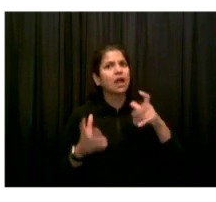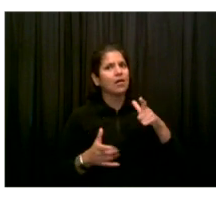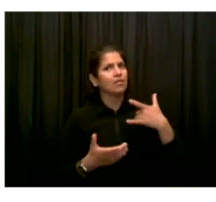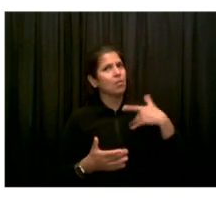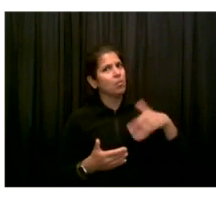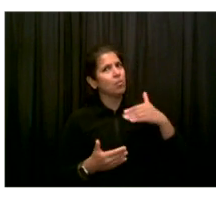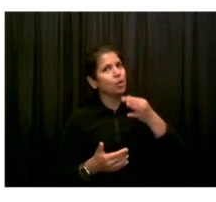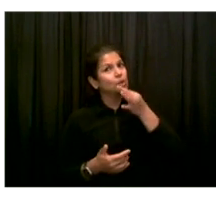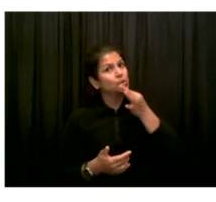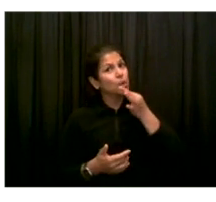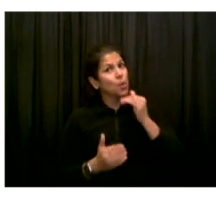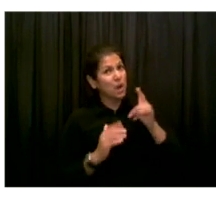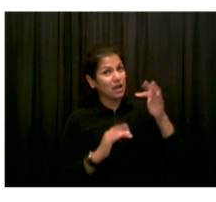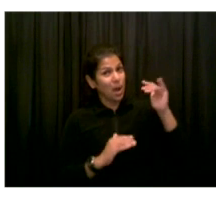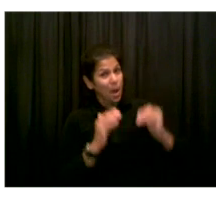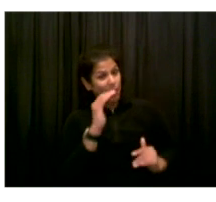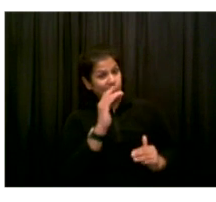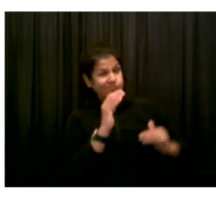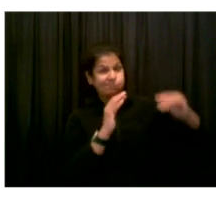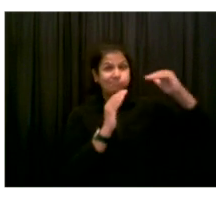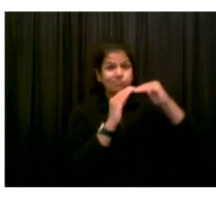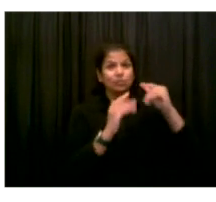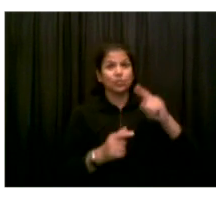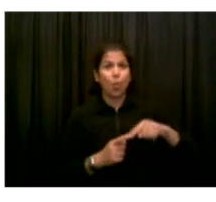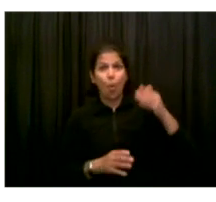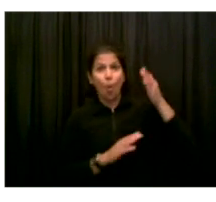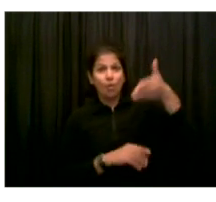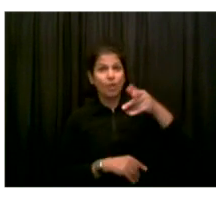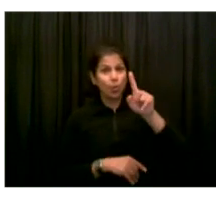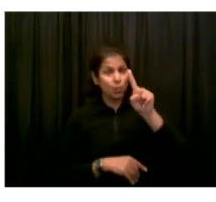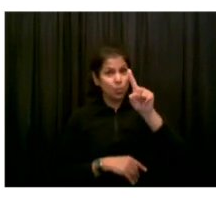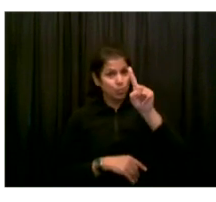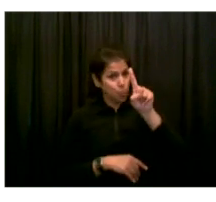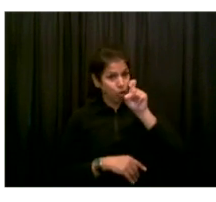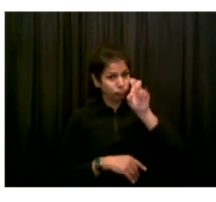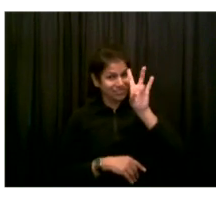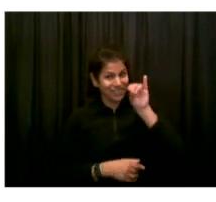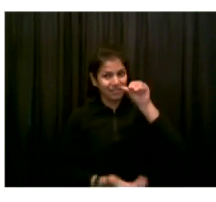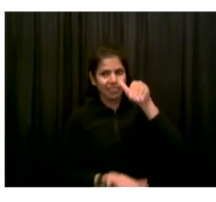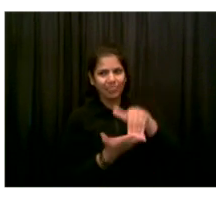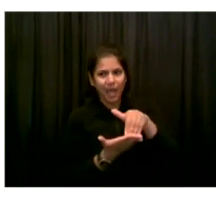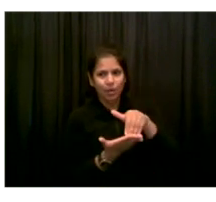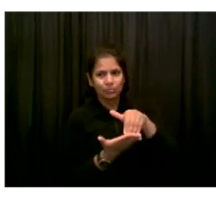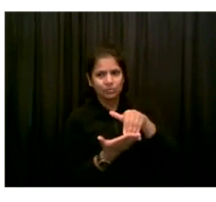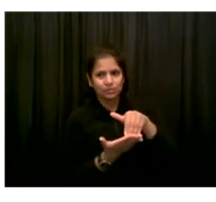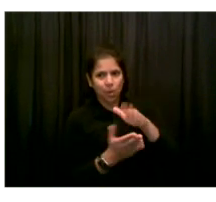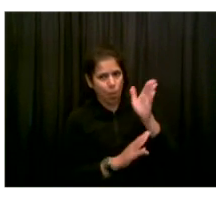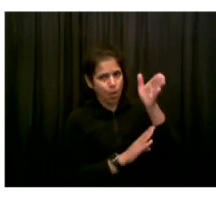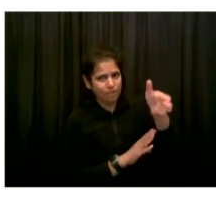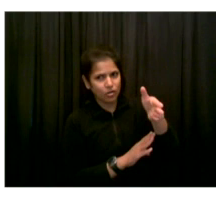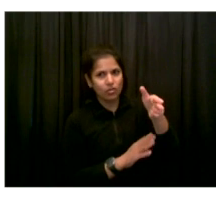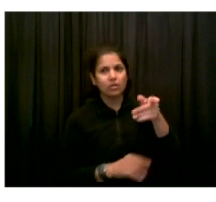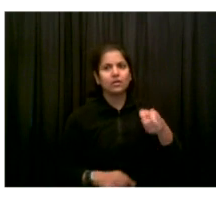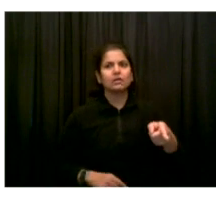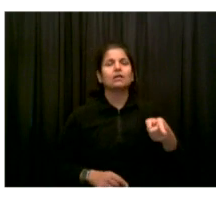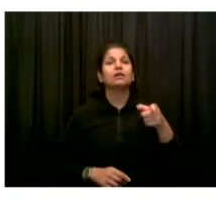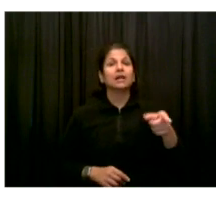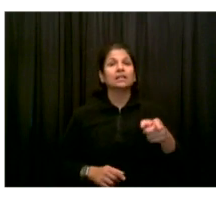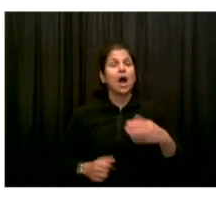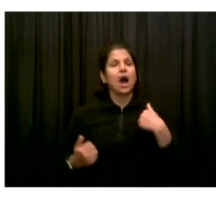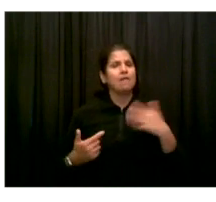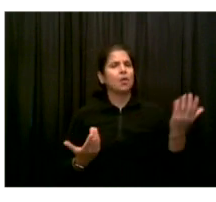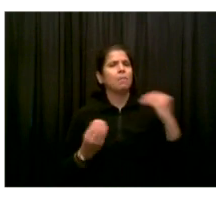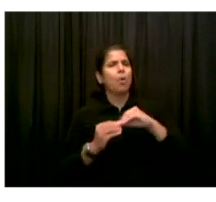above our previous record of 120,000. For our 119 sites, more than 30 of them are new sites. Among the more than 30